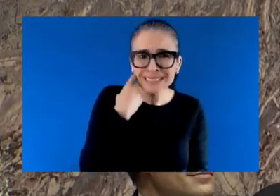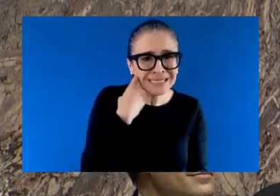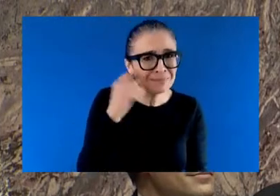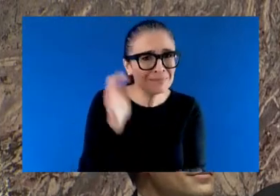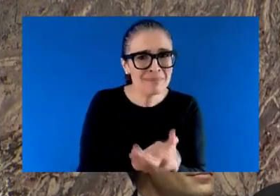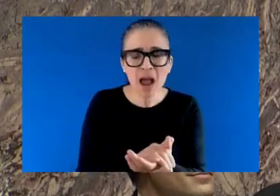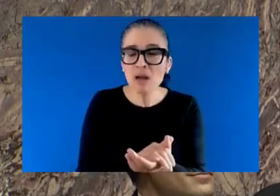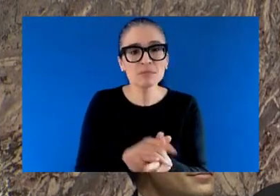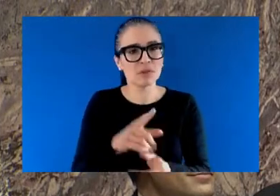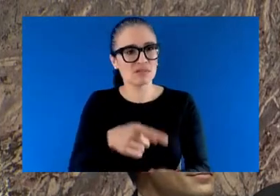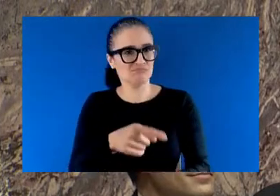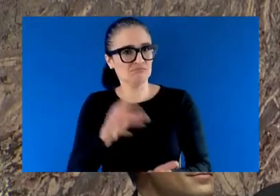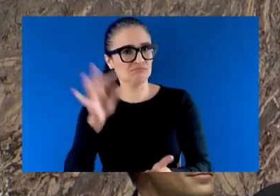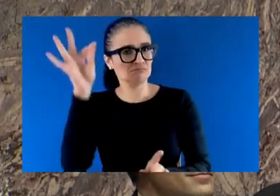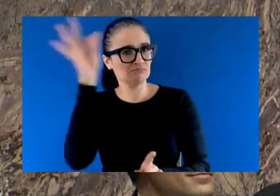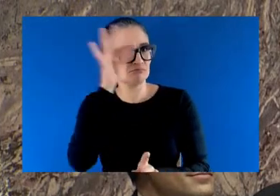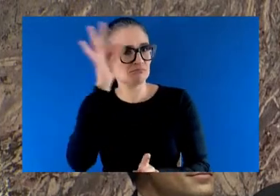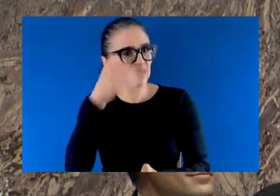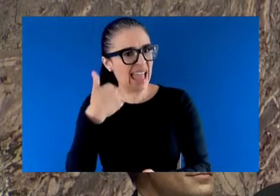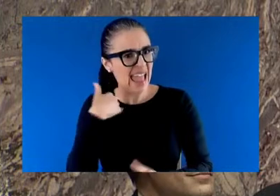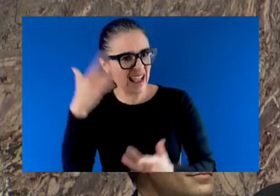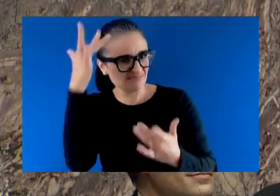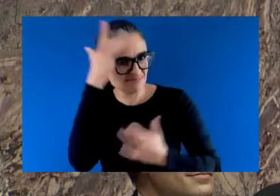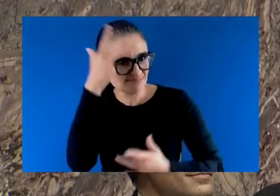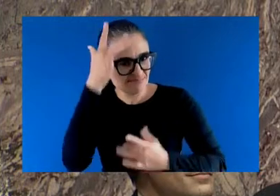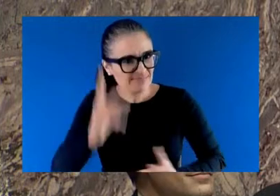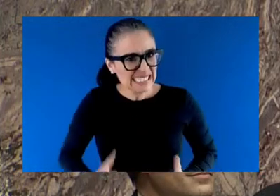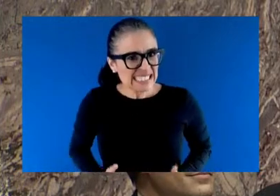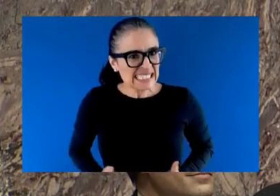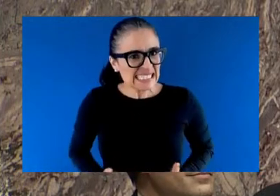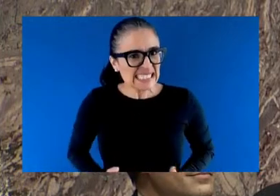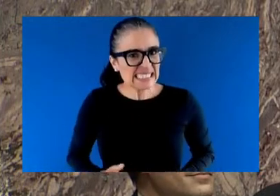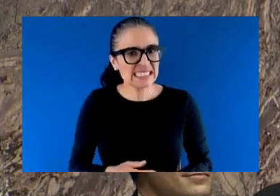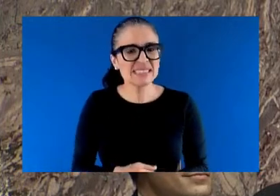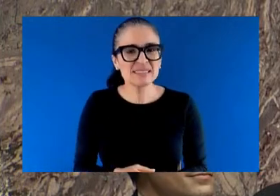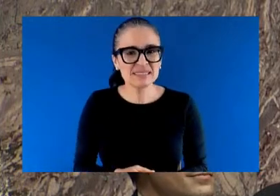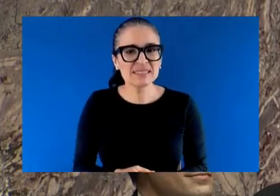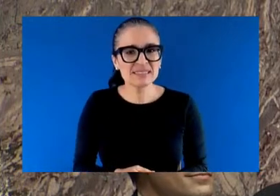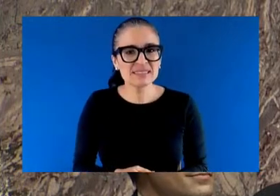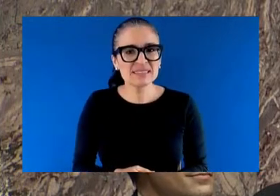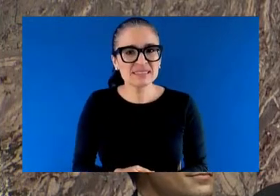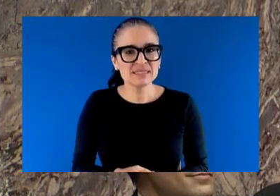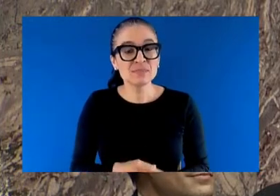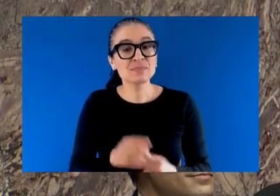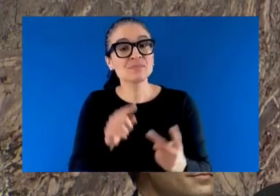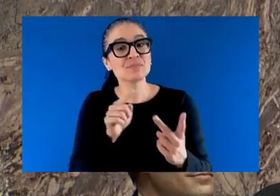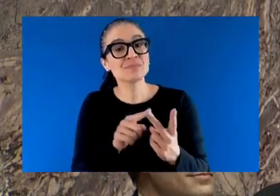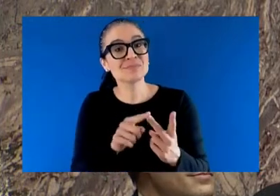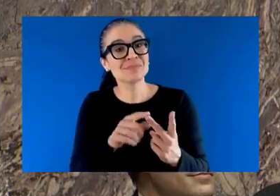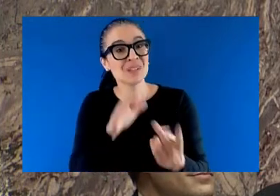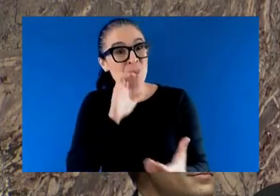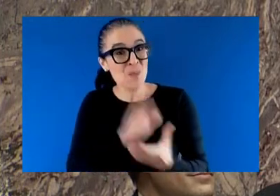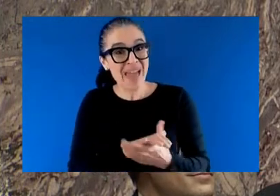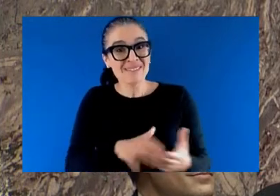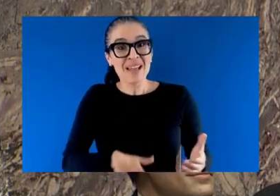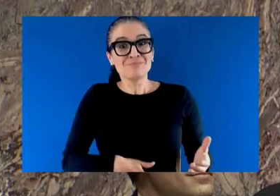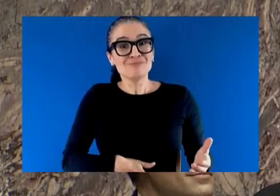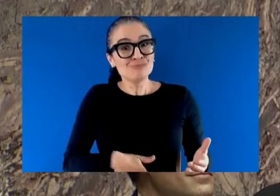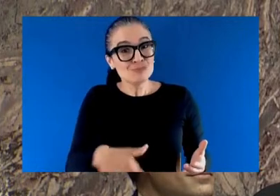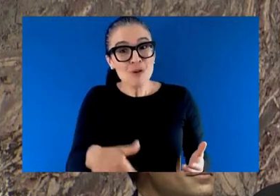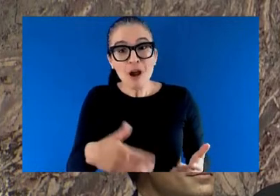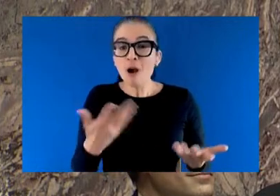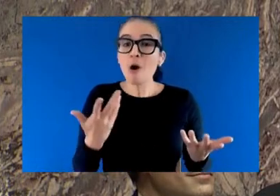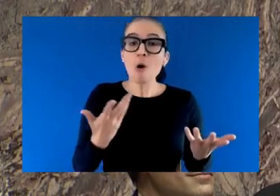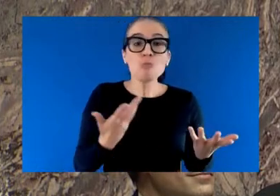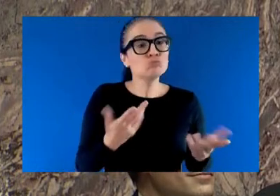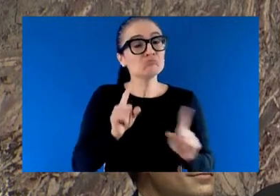her diagnosis or her illness during a routine pregnancy screening. As I learned, when kidneys are working well,